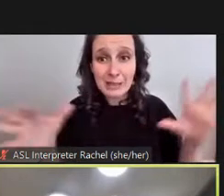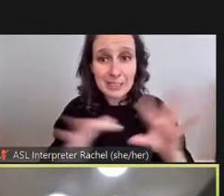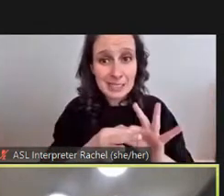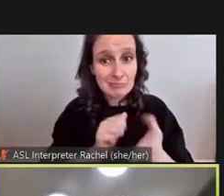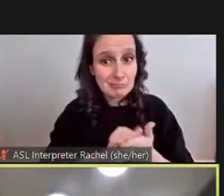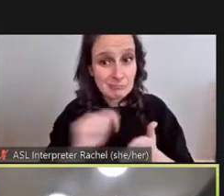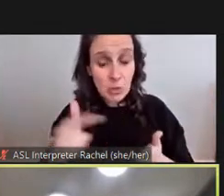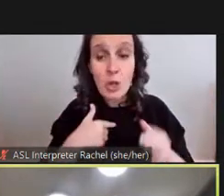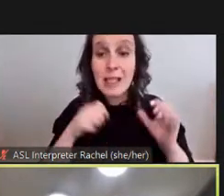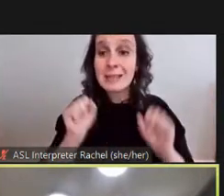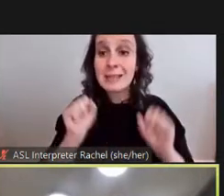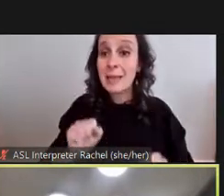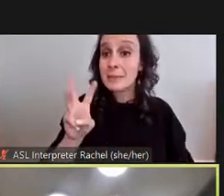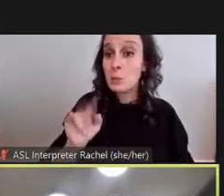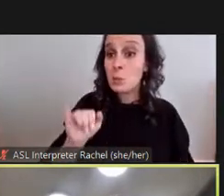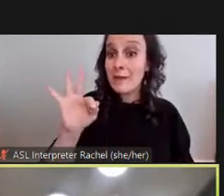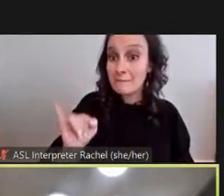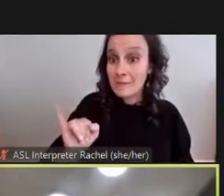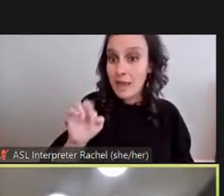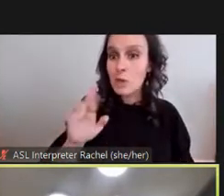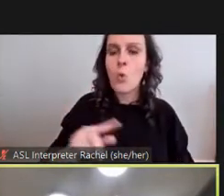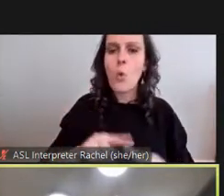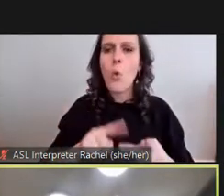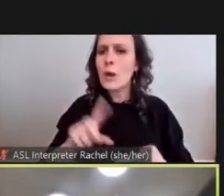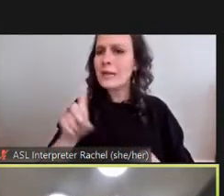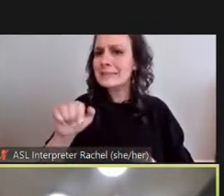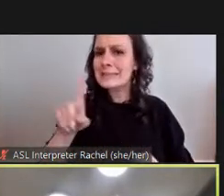be Wi-Fi, but it can also be mobile internet.